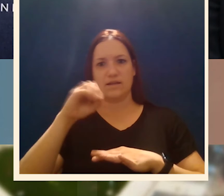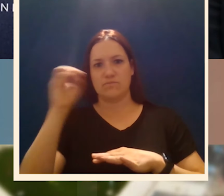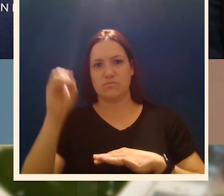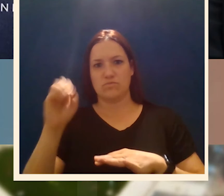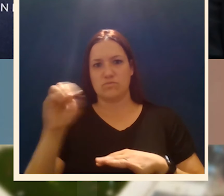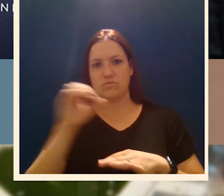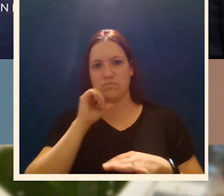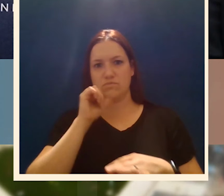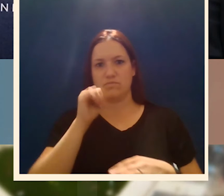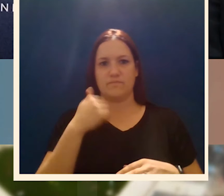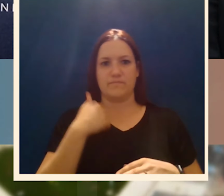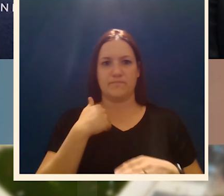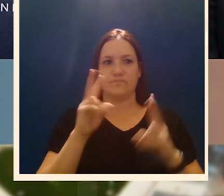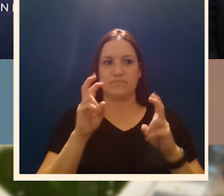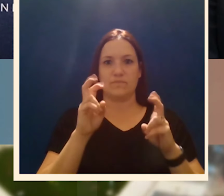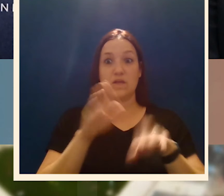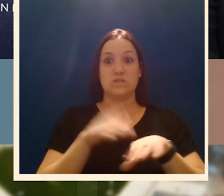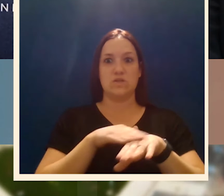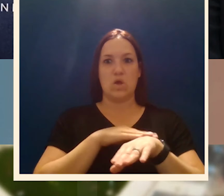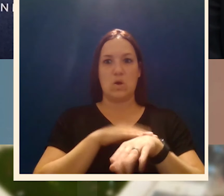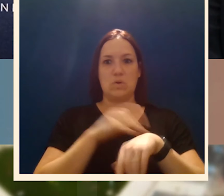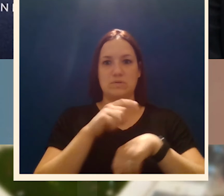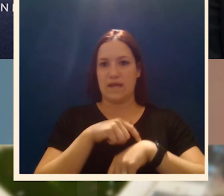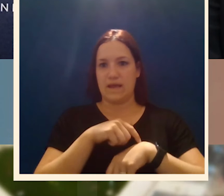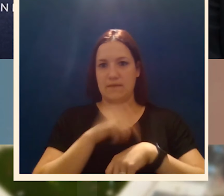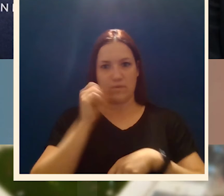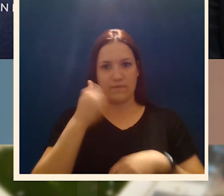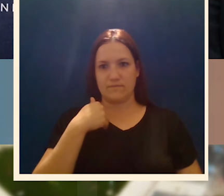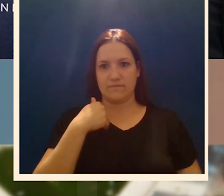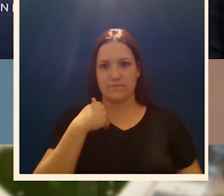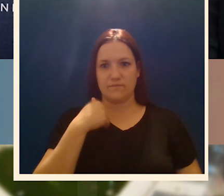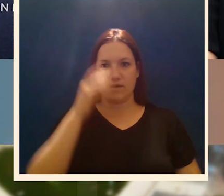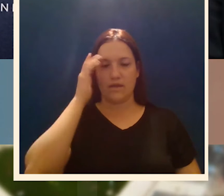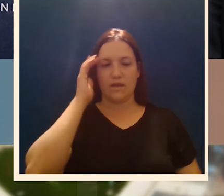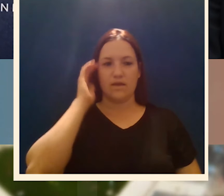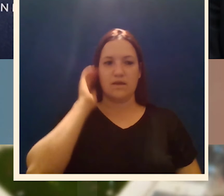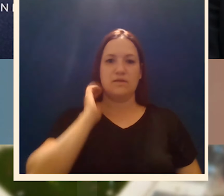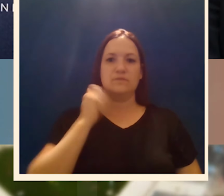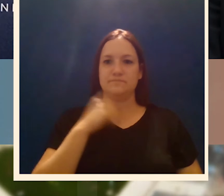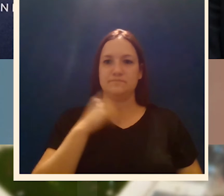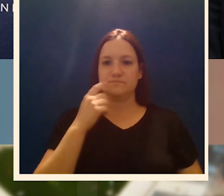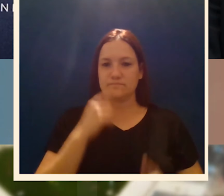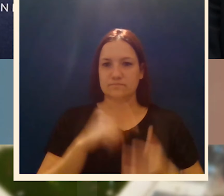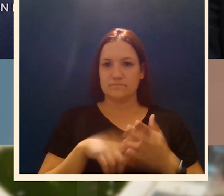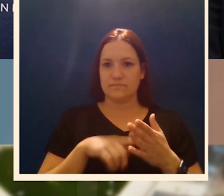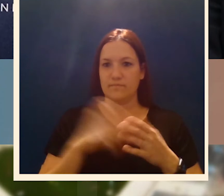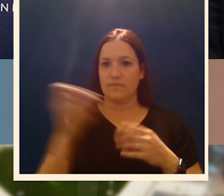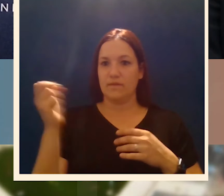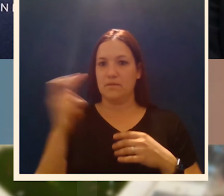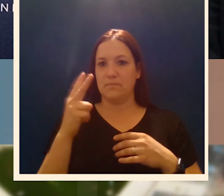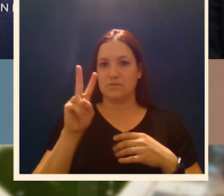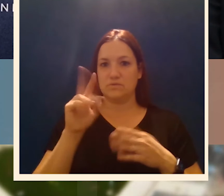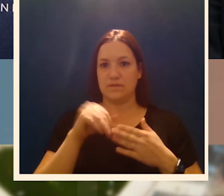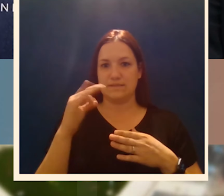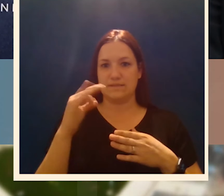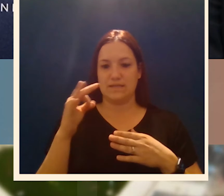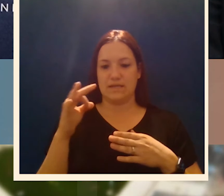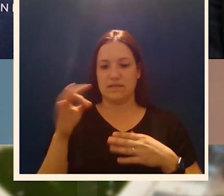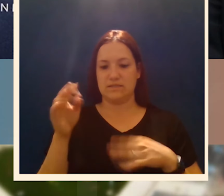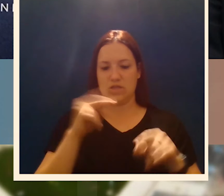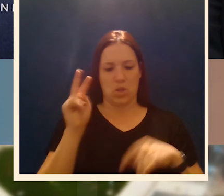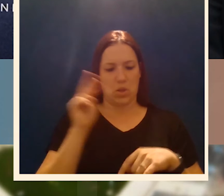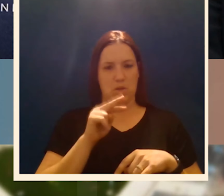is a slow period, and that's kind of what we're seeing. And again, when I went back to 2019, it was just